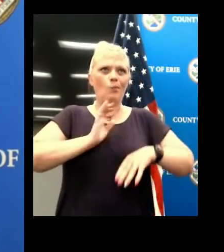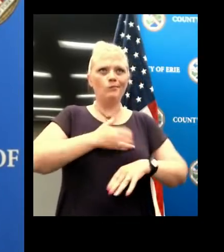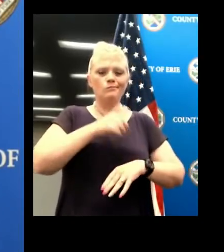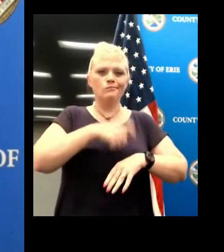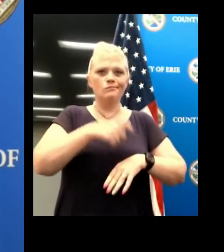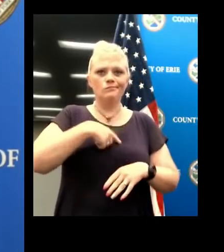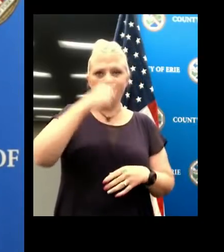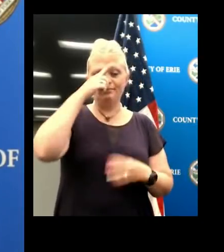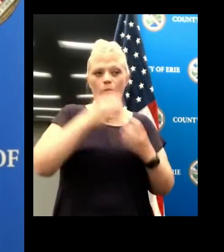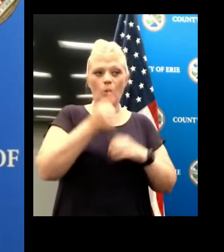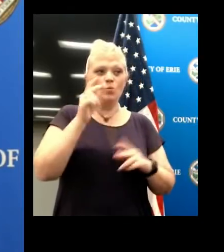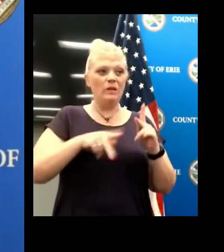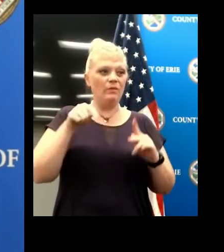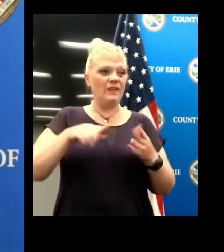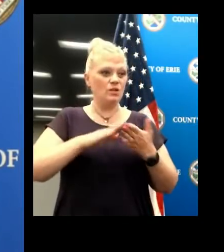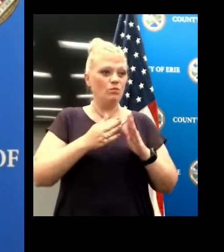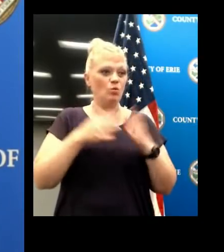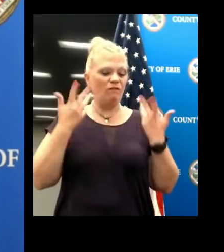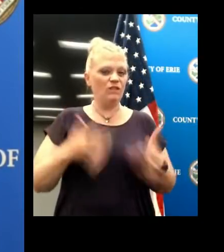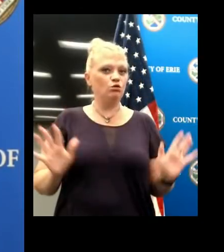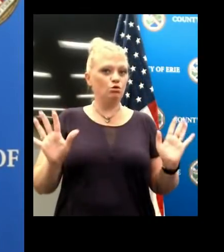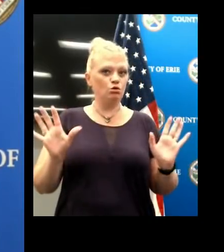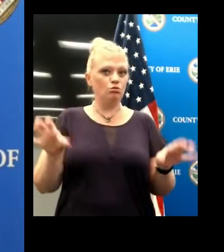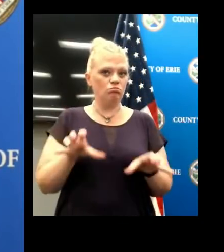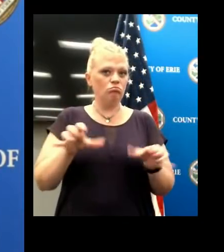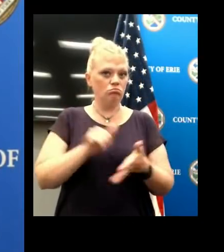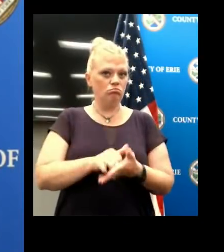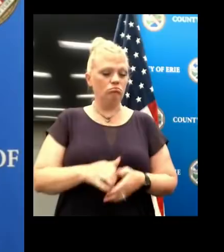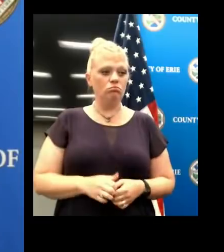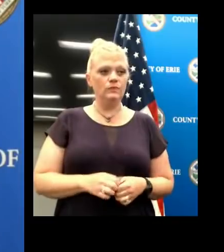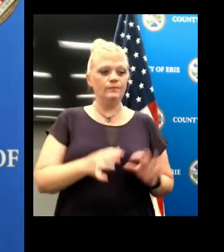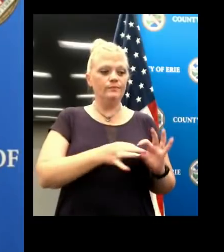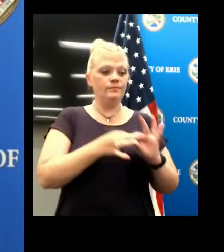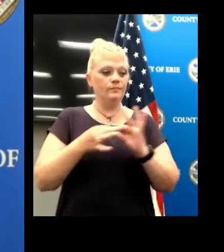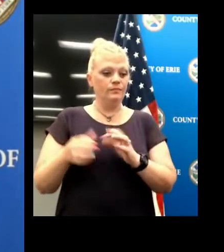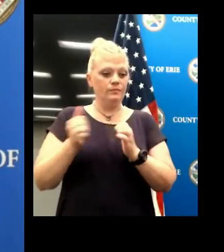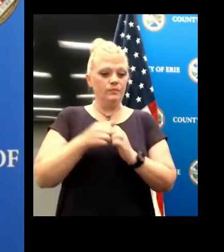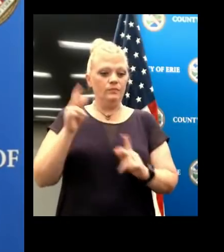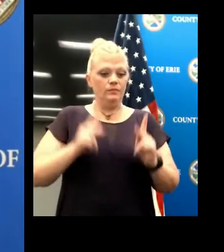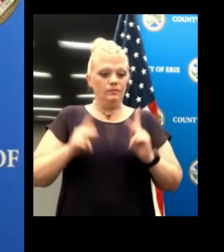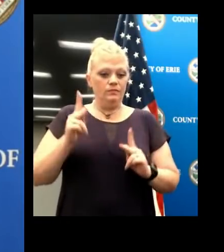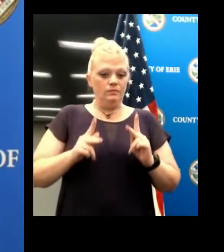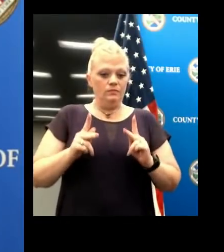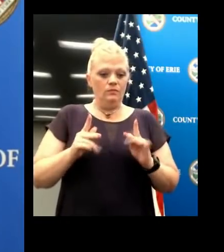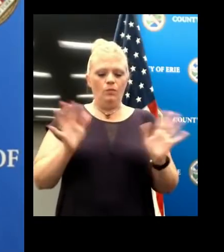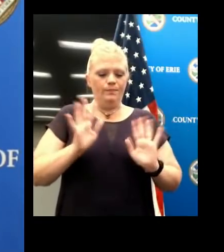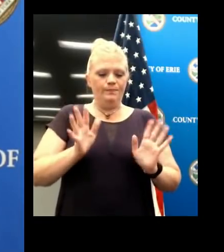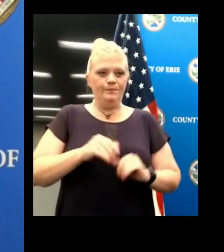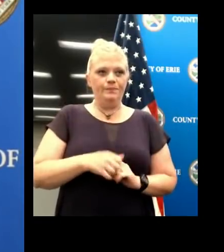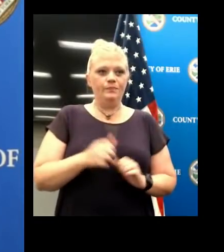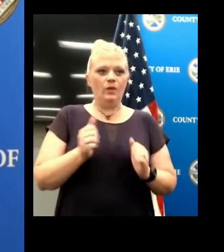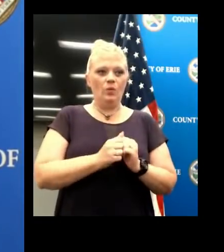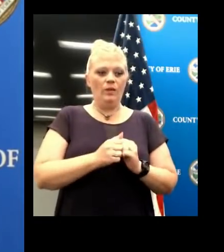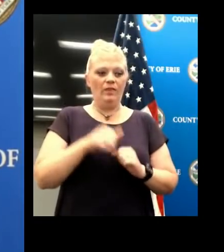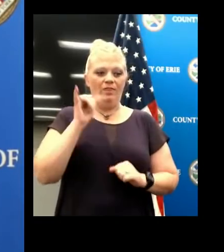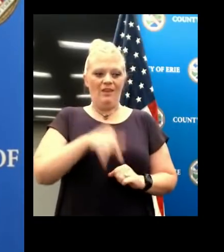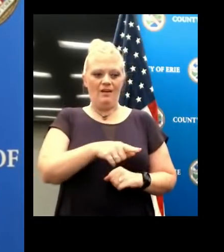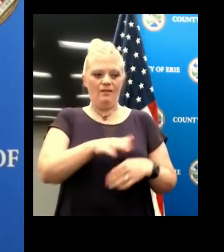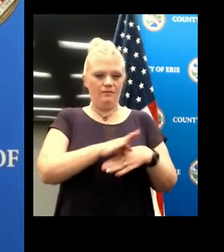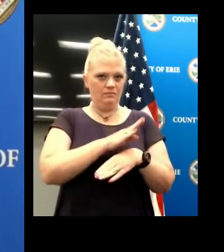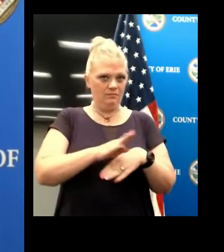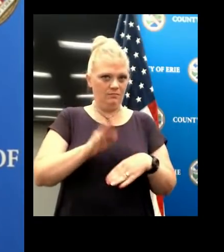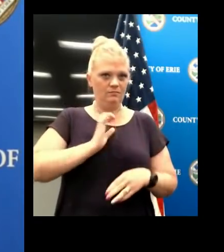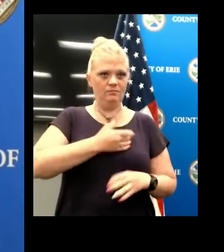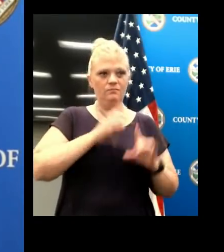think most of the people of this community have done. Now, with regards to the individual establishment itself, our Department of